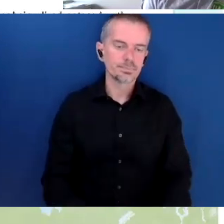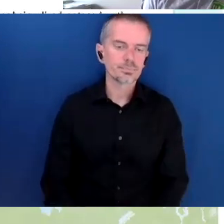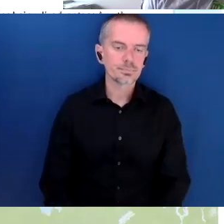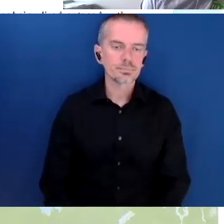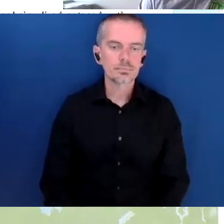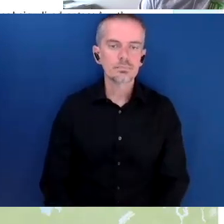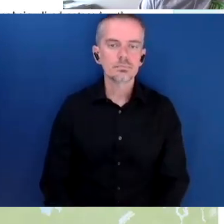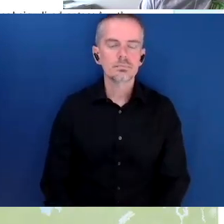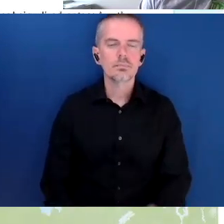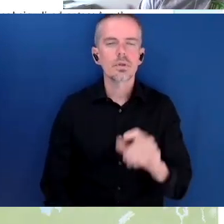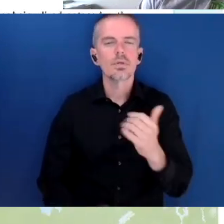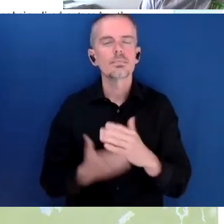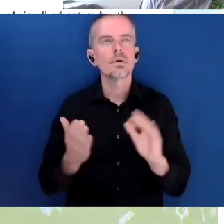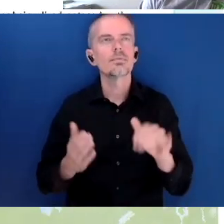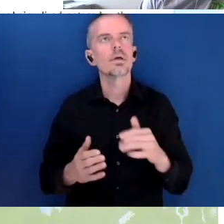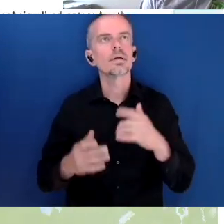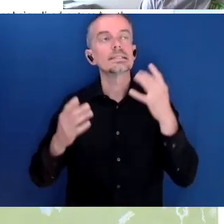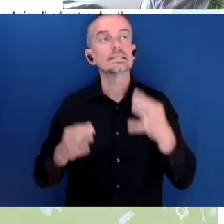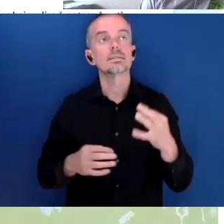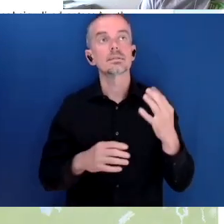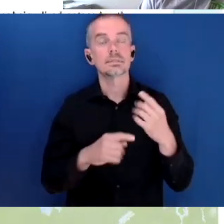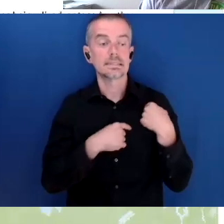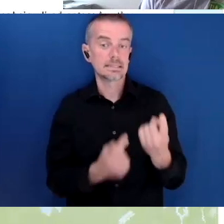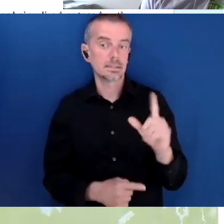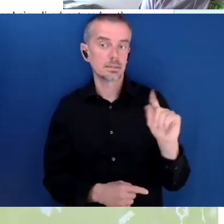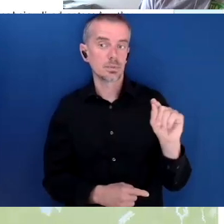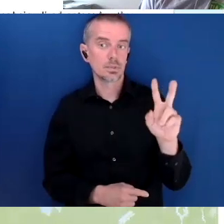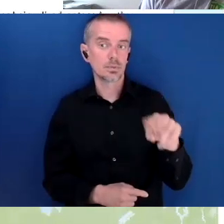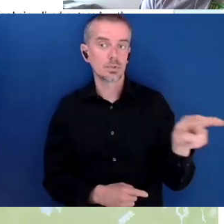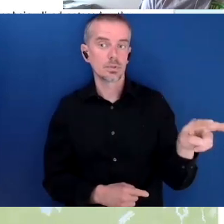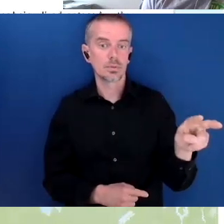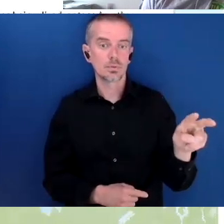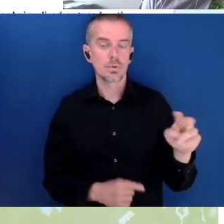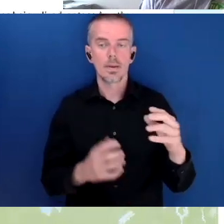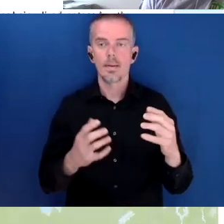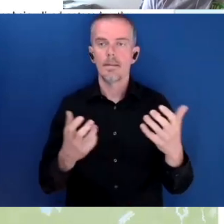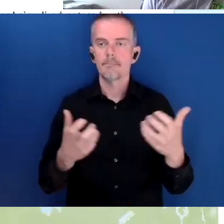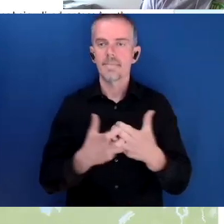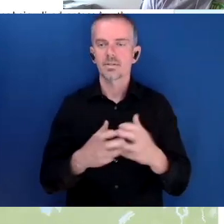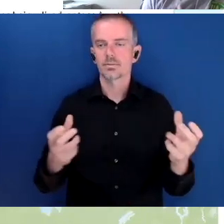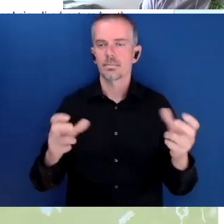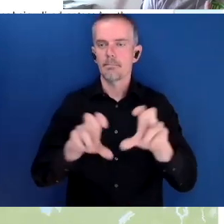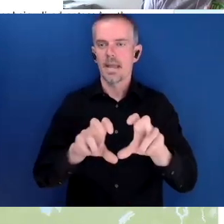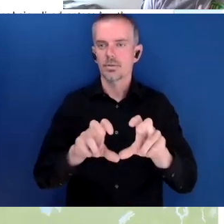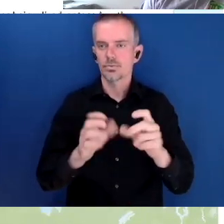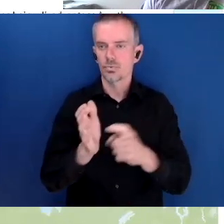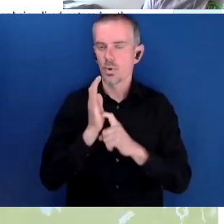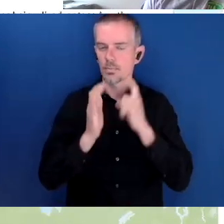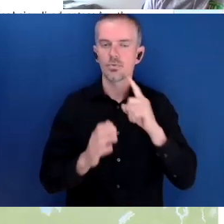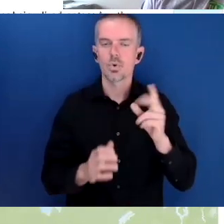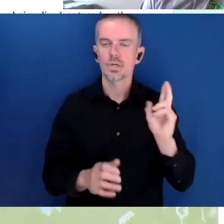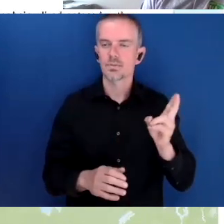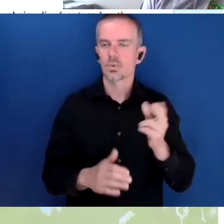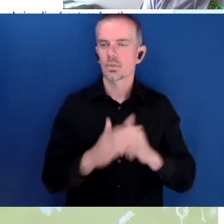we made where we are, since 2022, are waiving match requirements for these historically